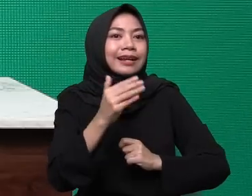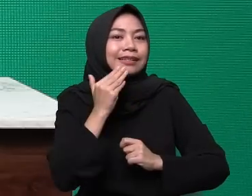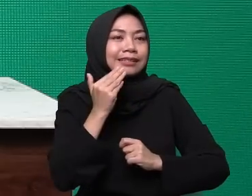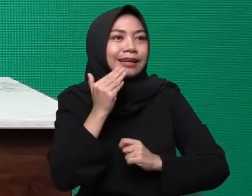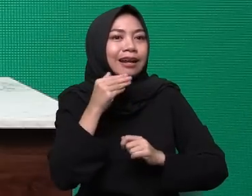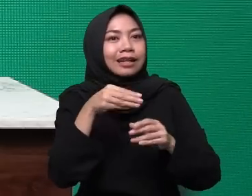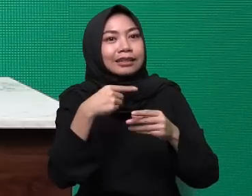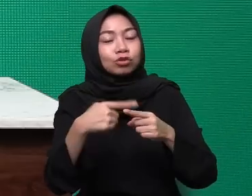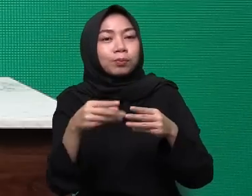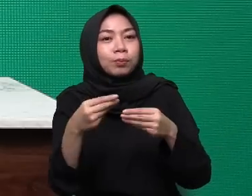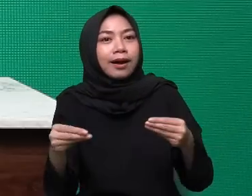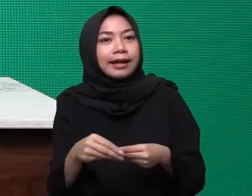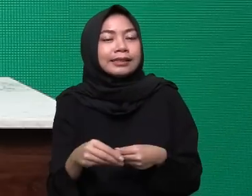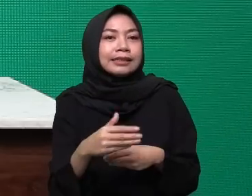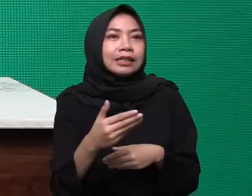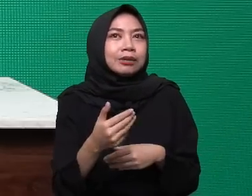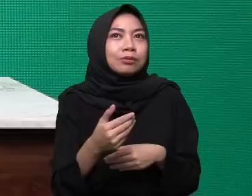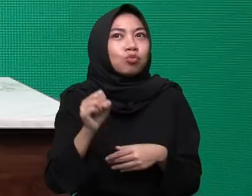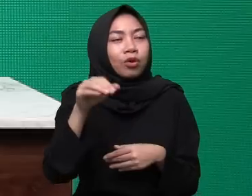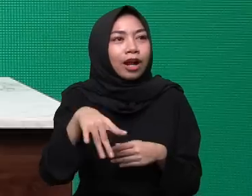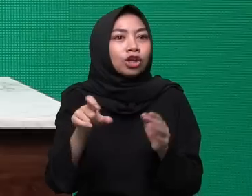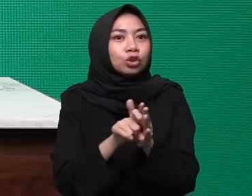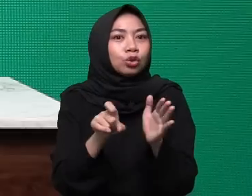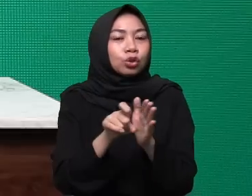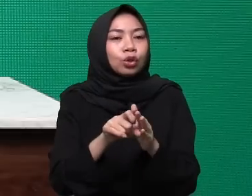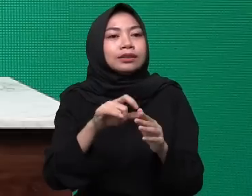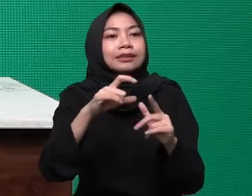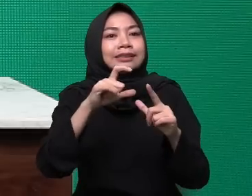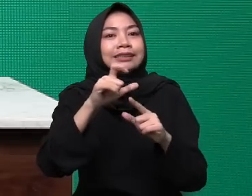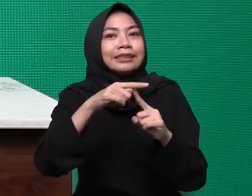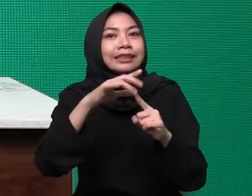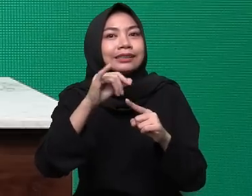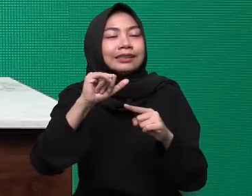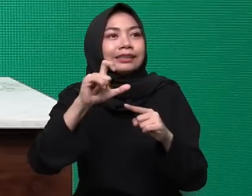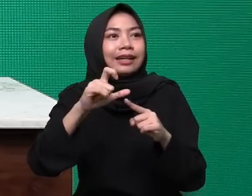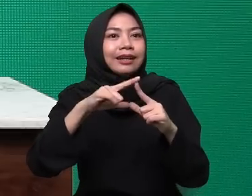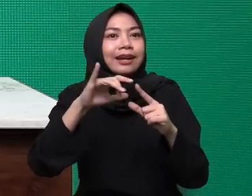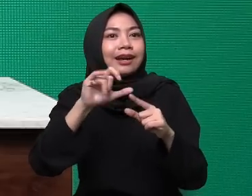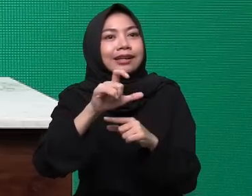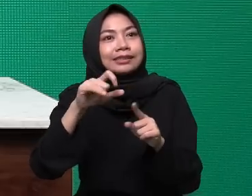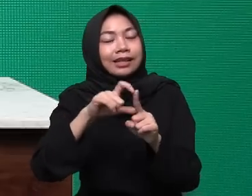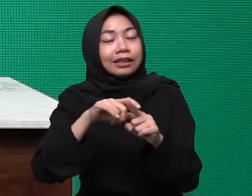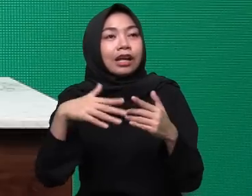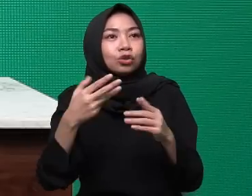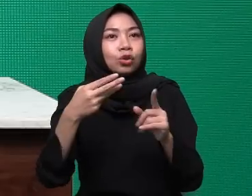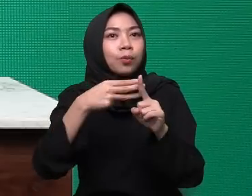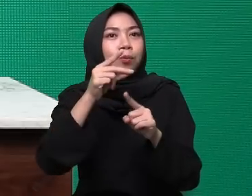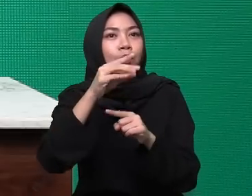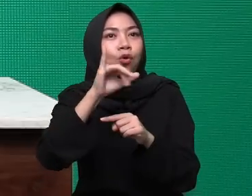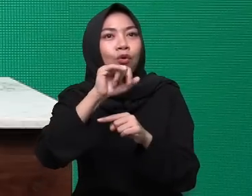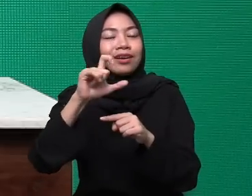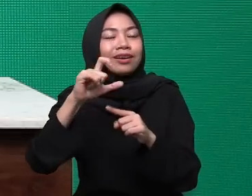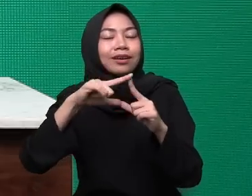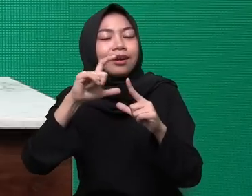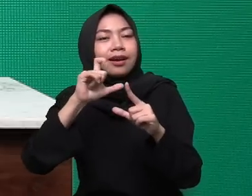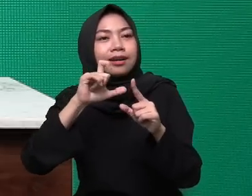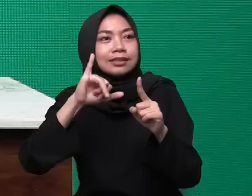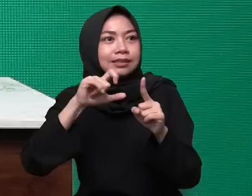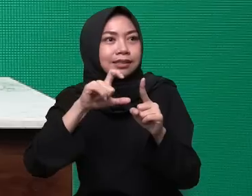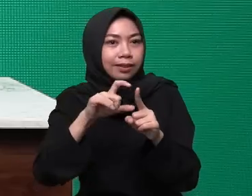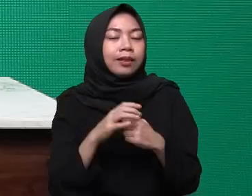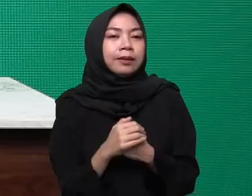inexpensive materials such as citric acid and boric acid. Second is the treatment. A recovery method